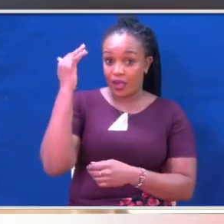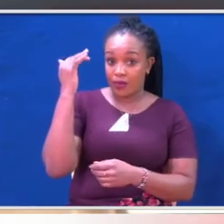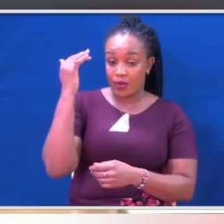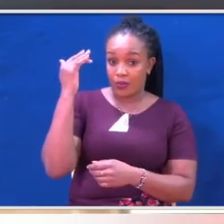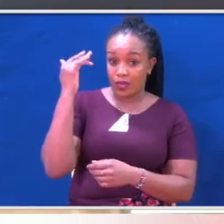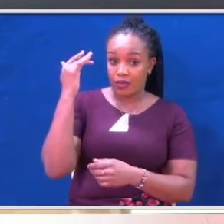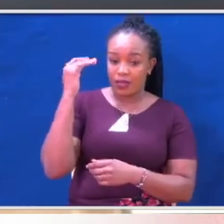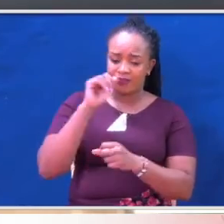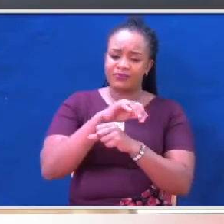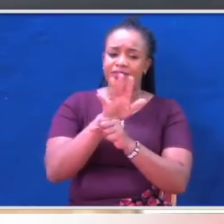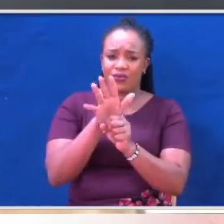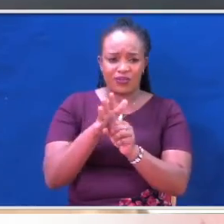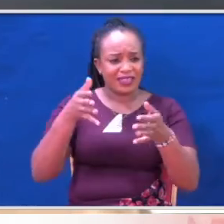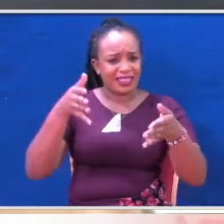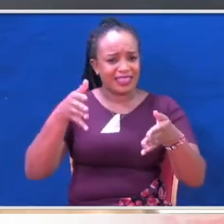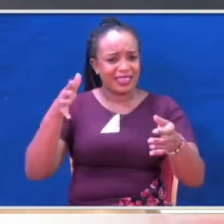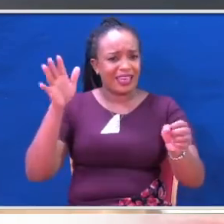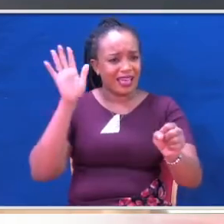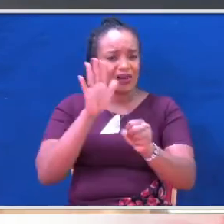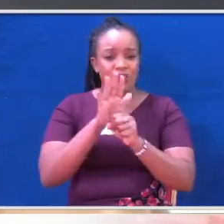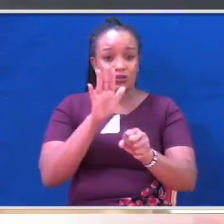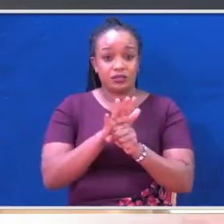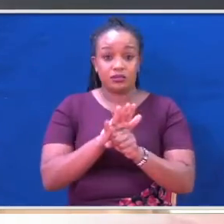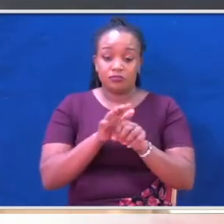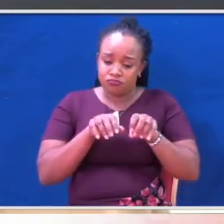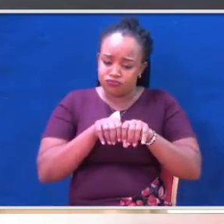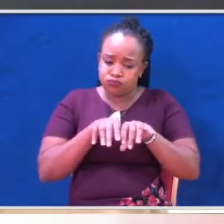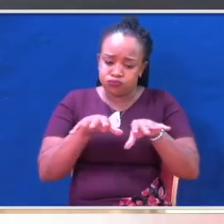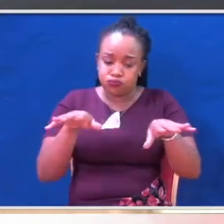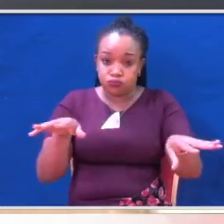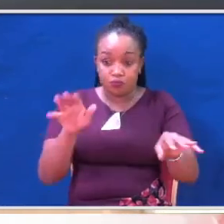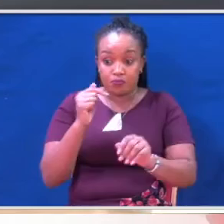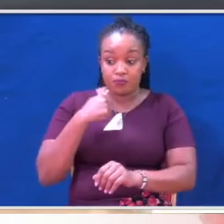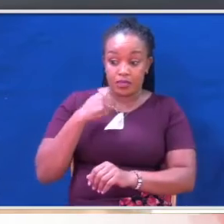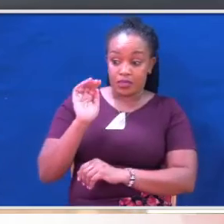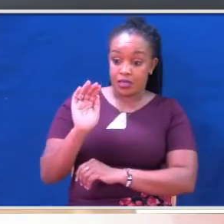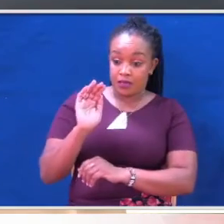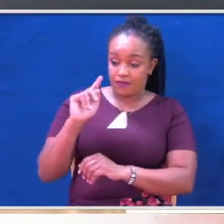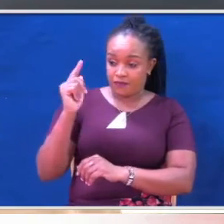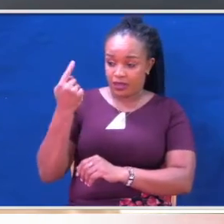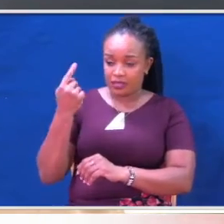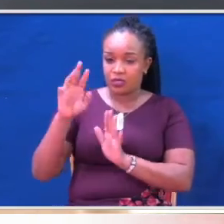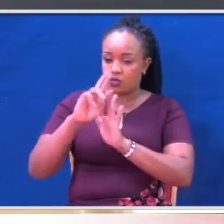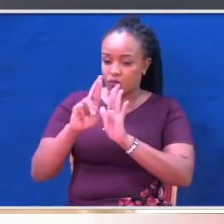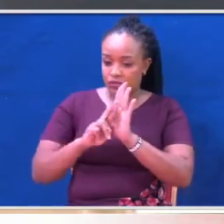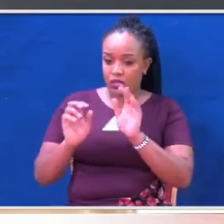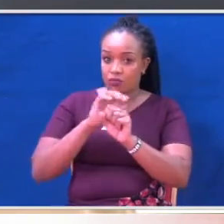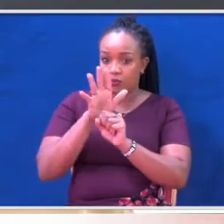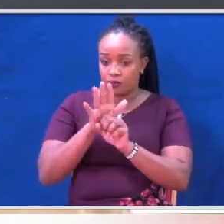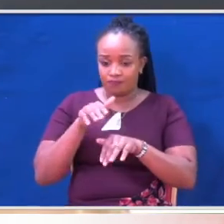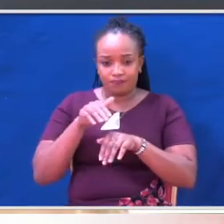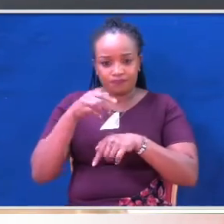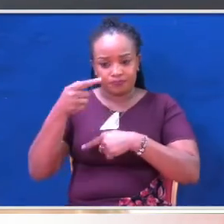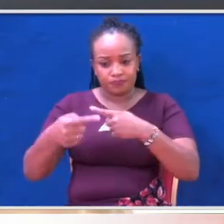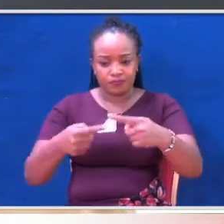COVID ingali kwa ukubwa. Na tunaomba kama serikali ingeendelea kuweka mikakati kwanza kwa muda mfupi, ili